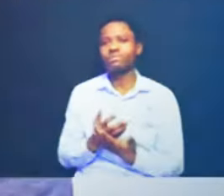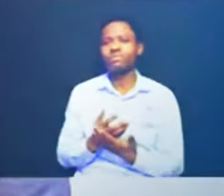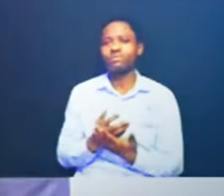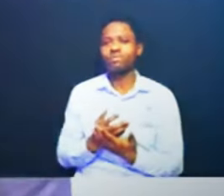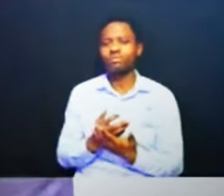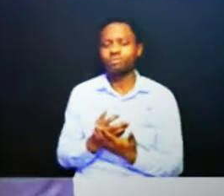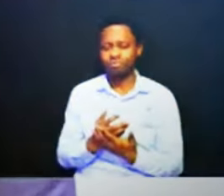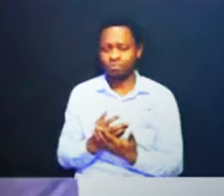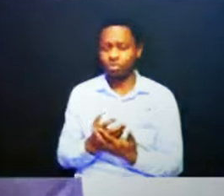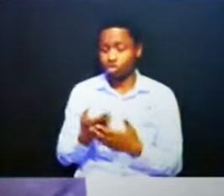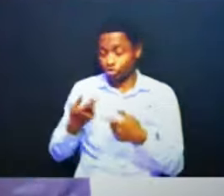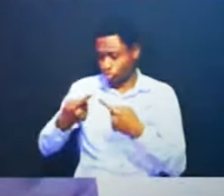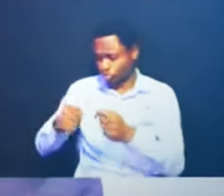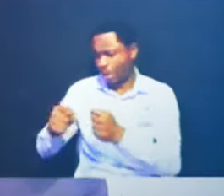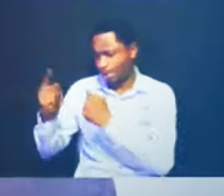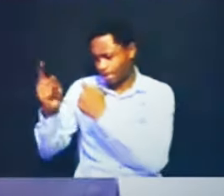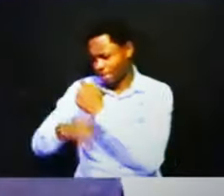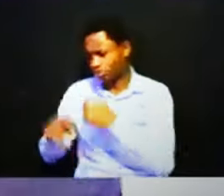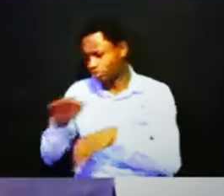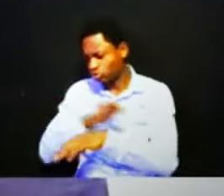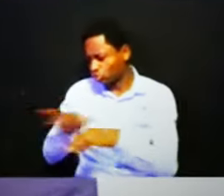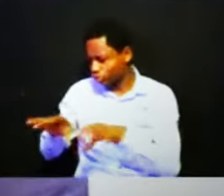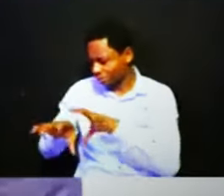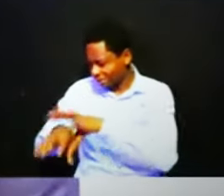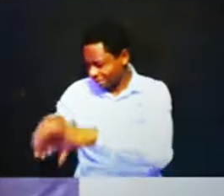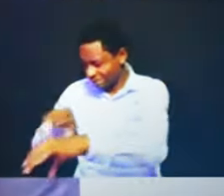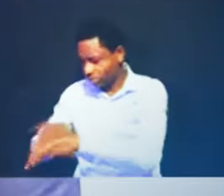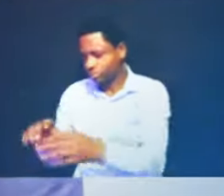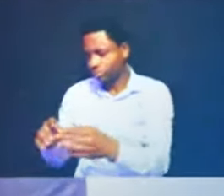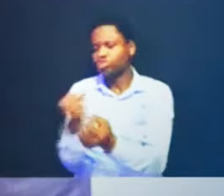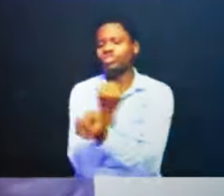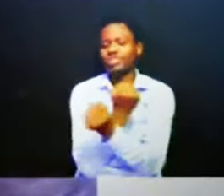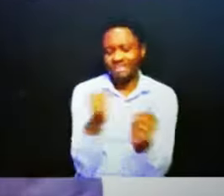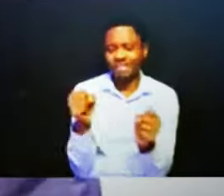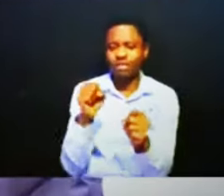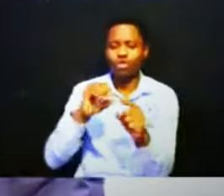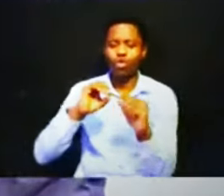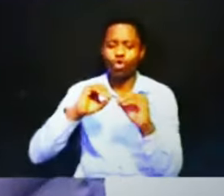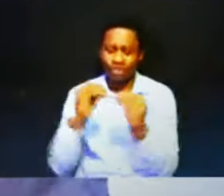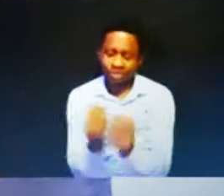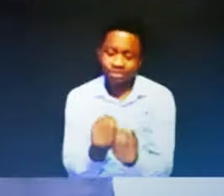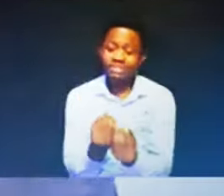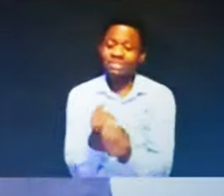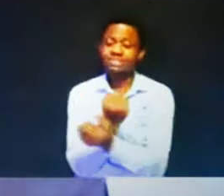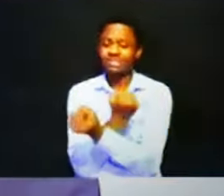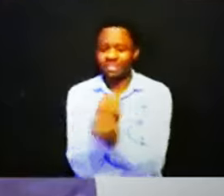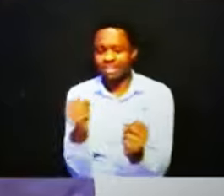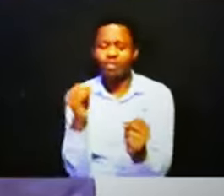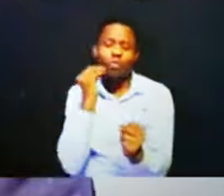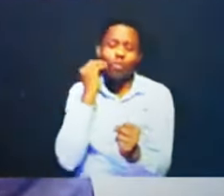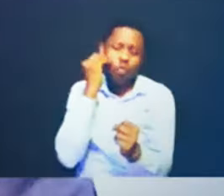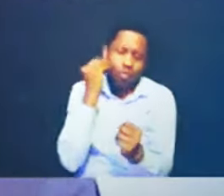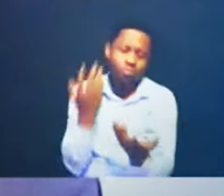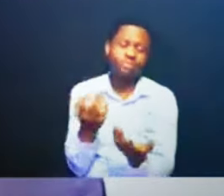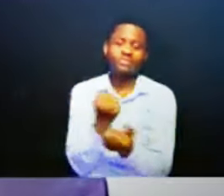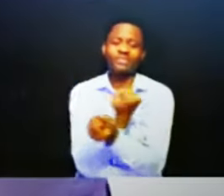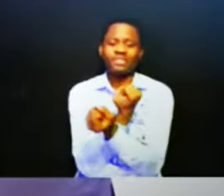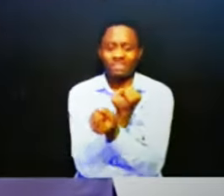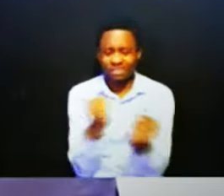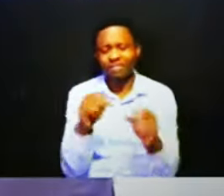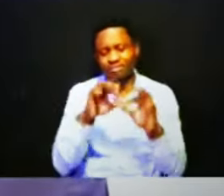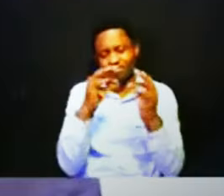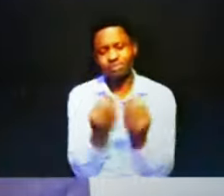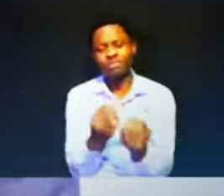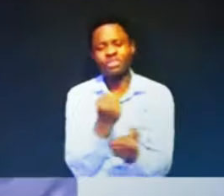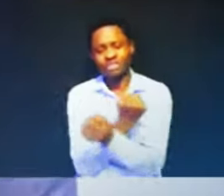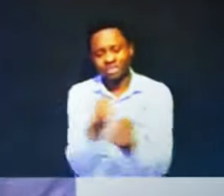Let us deal with them. Let's save the organization. Let's save the home. Don't let